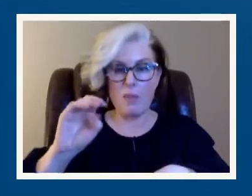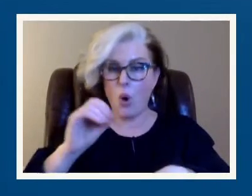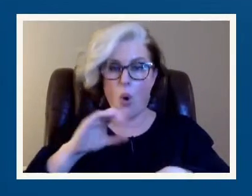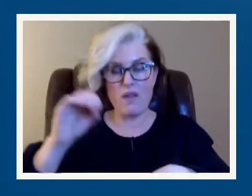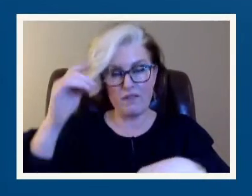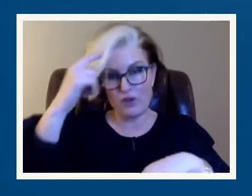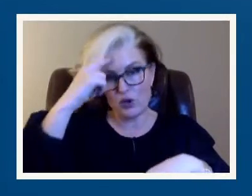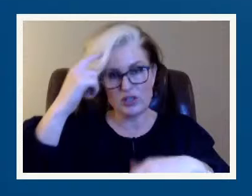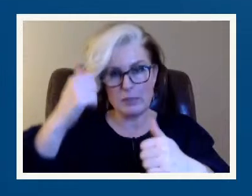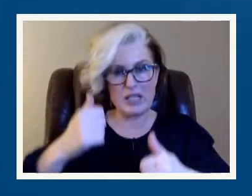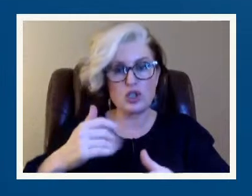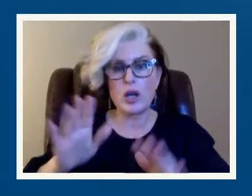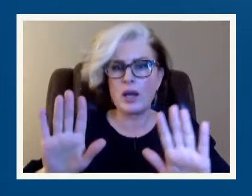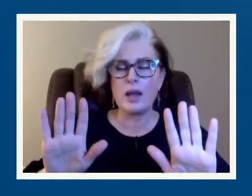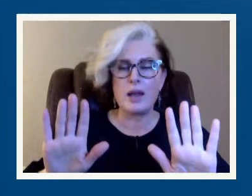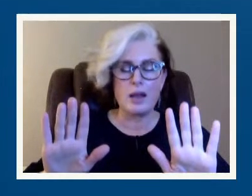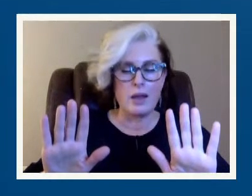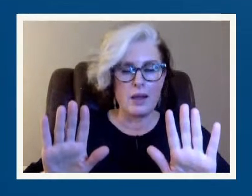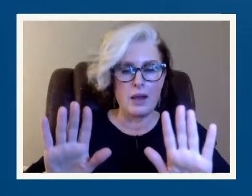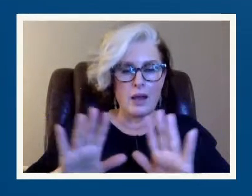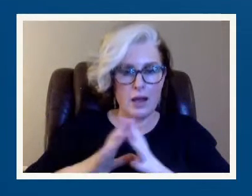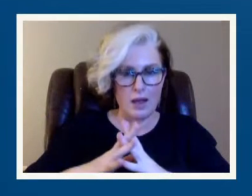dementia.